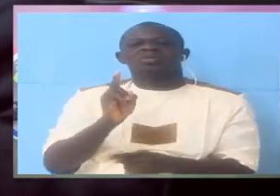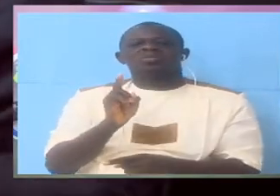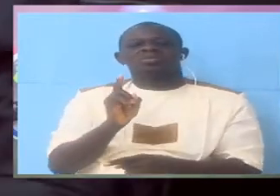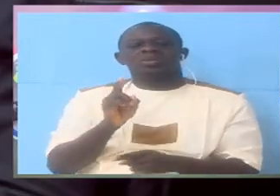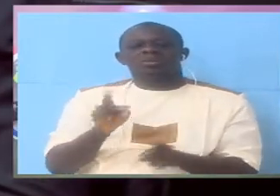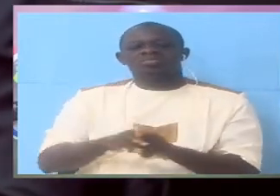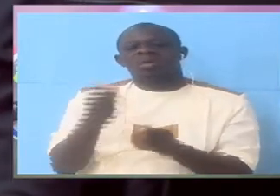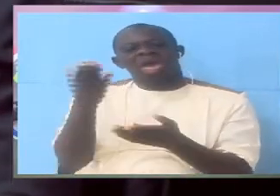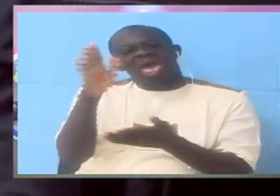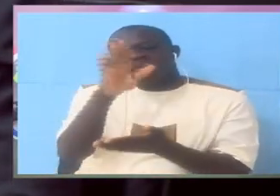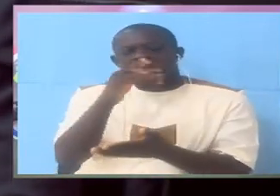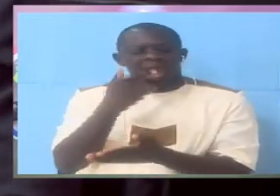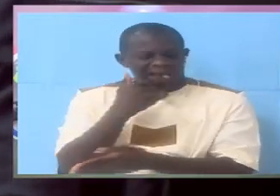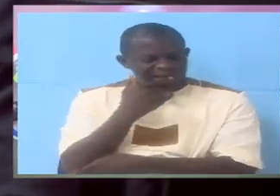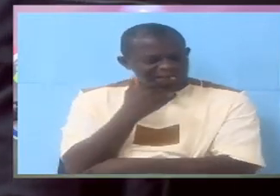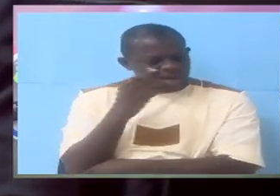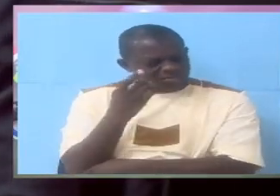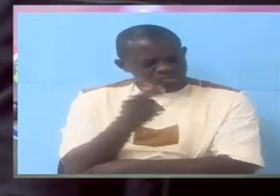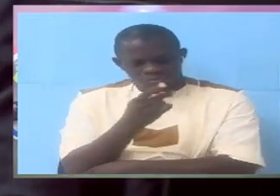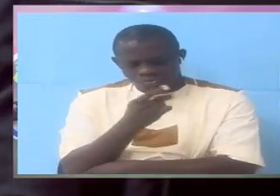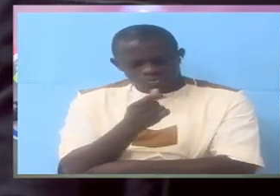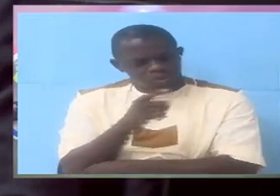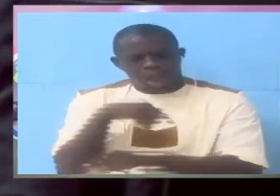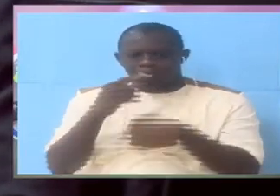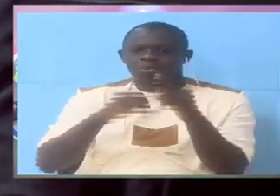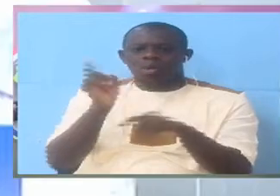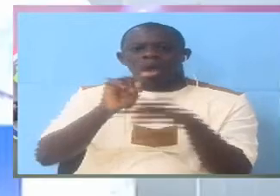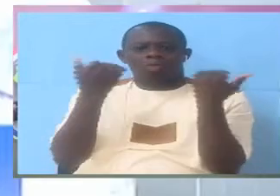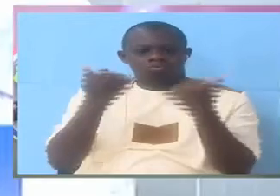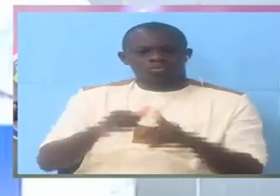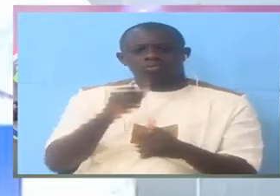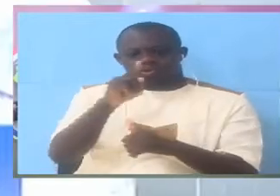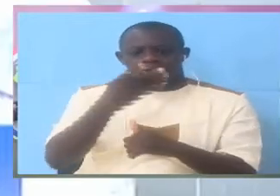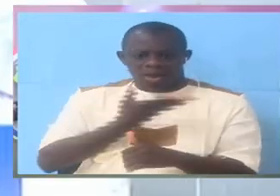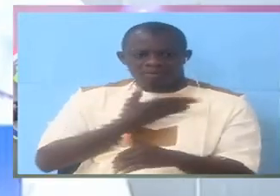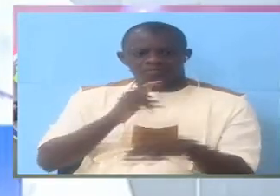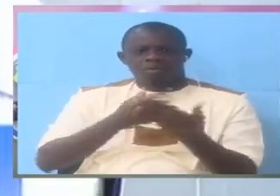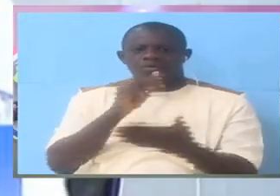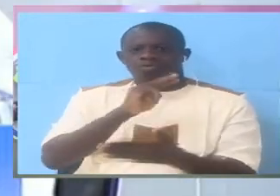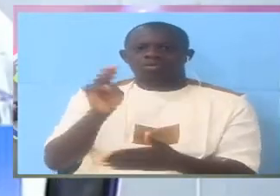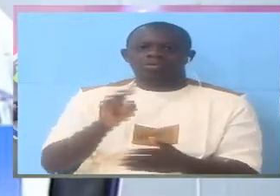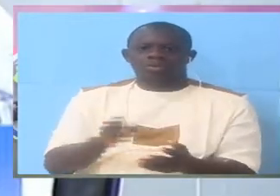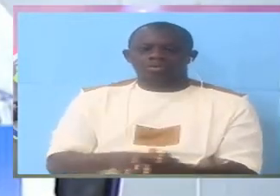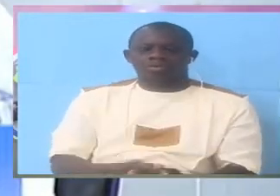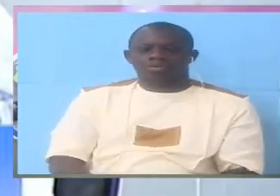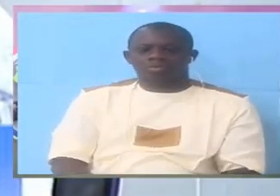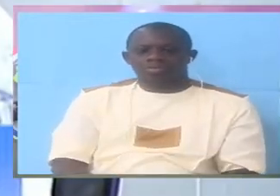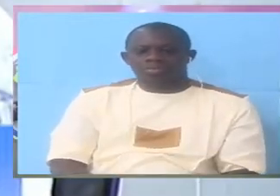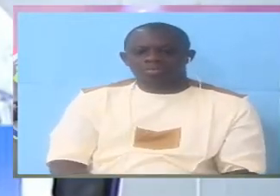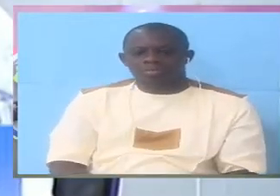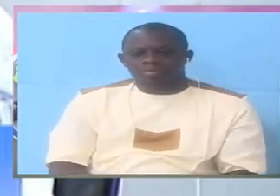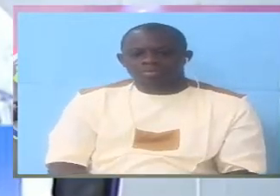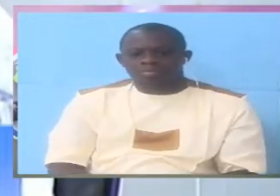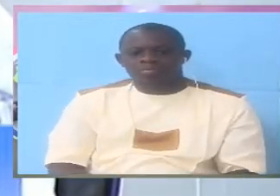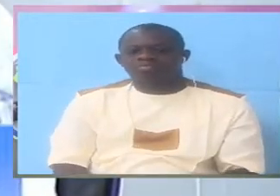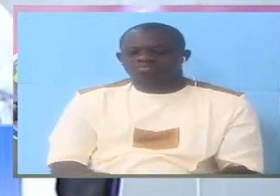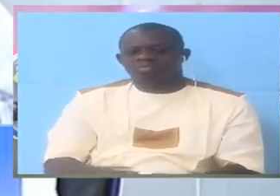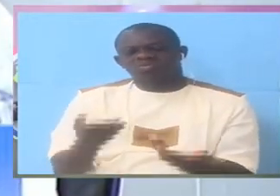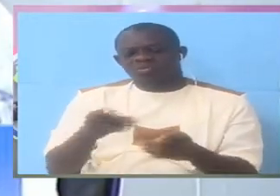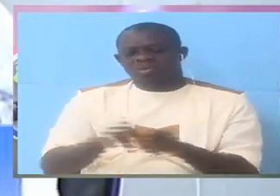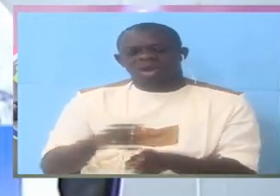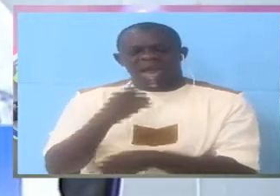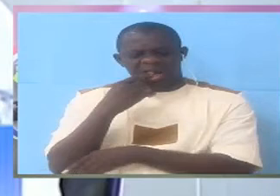just any regrets? For enemy Satalaba. You can miss a cooler, so you have to